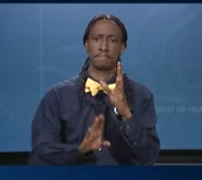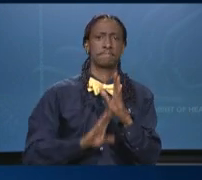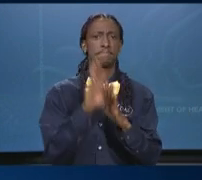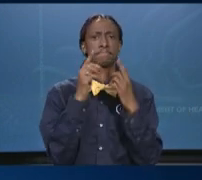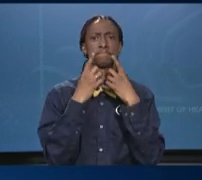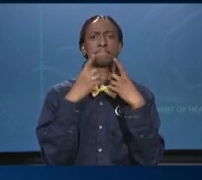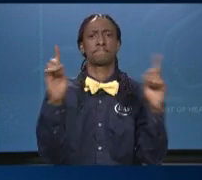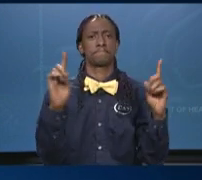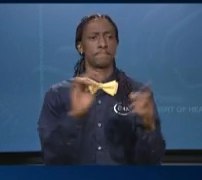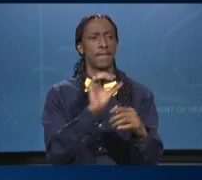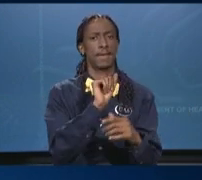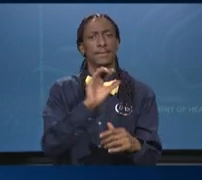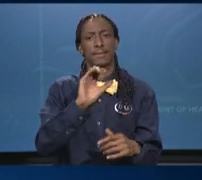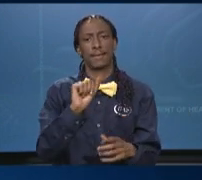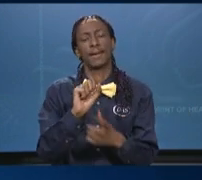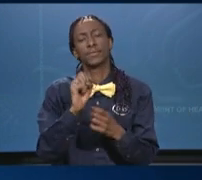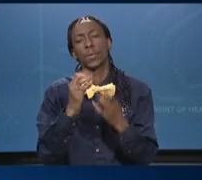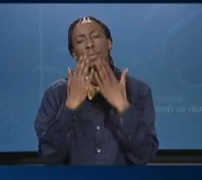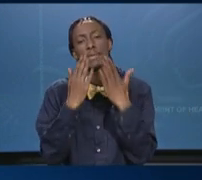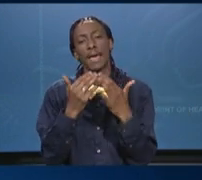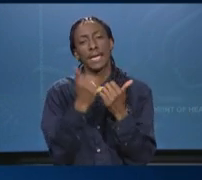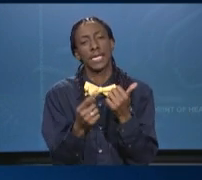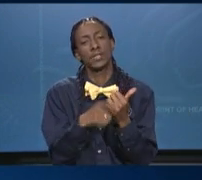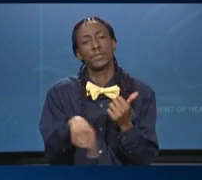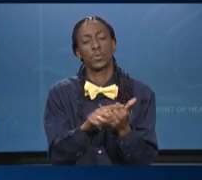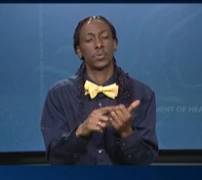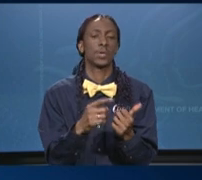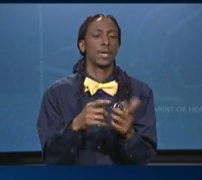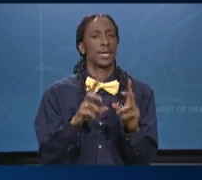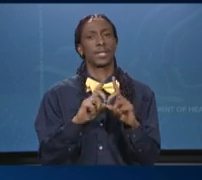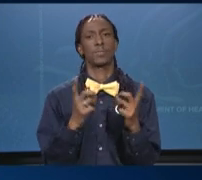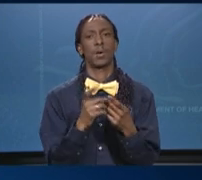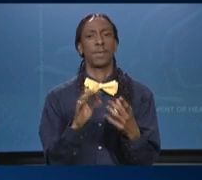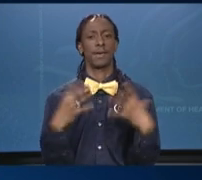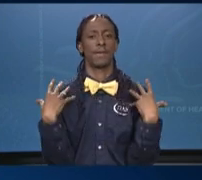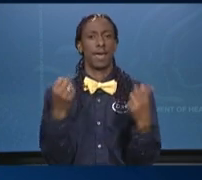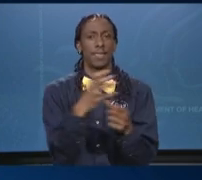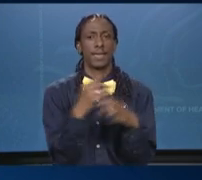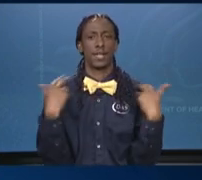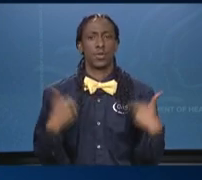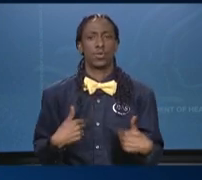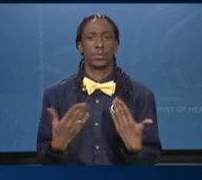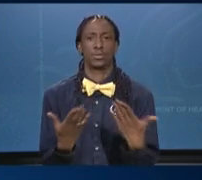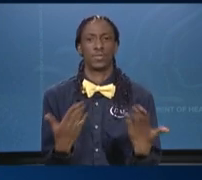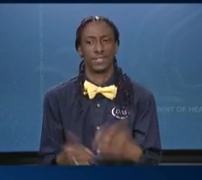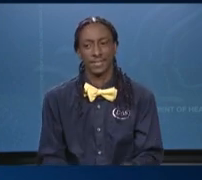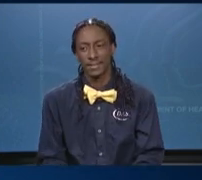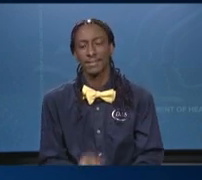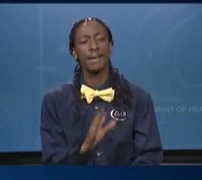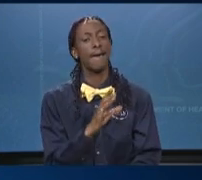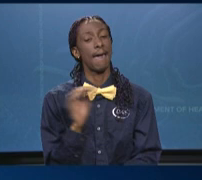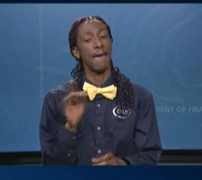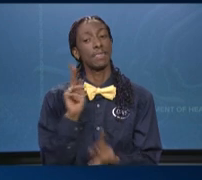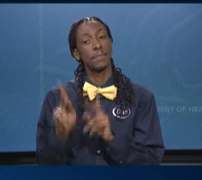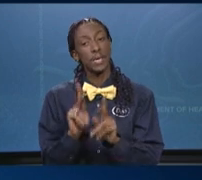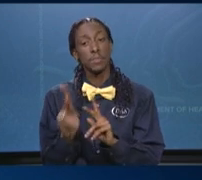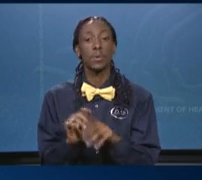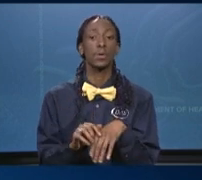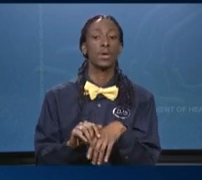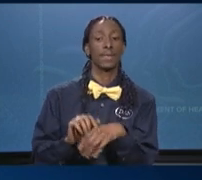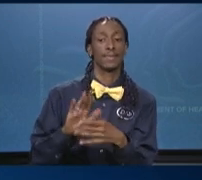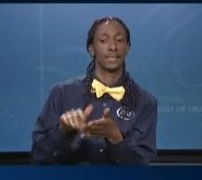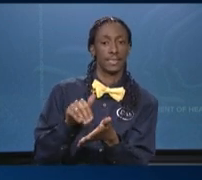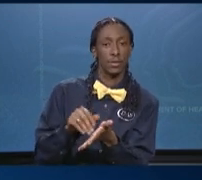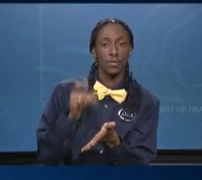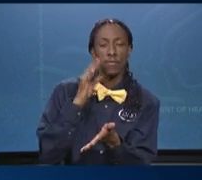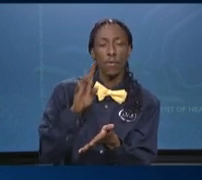to each and every one of you here at the Department of Health and Human Services, certainly to the folks at the Centers for Medicare and Medicaid